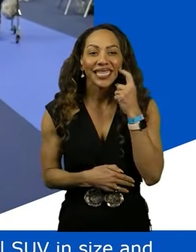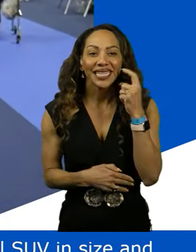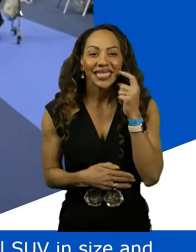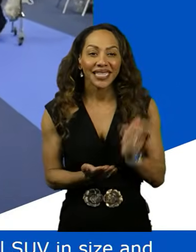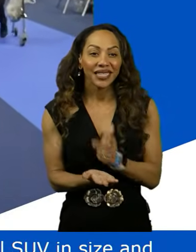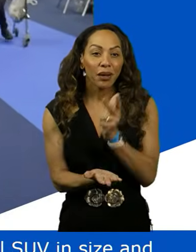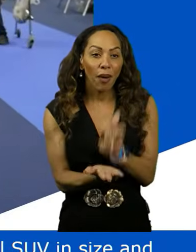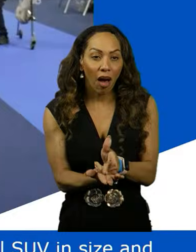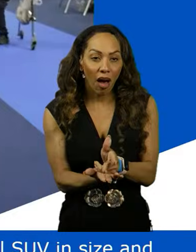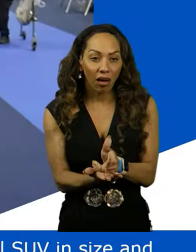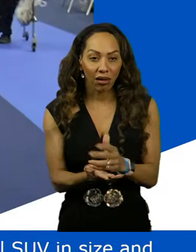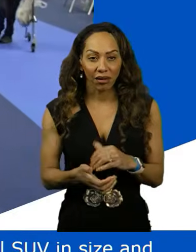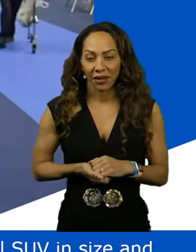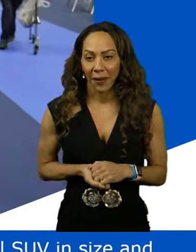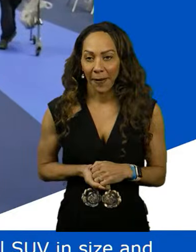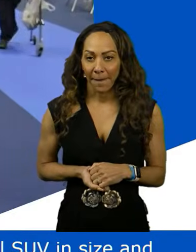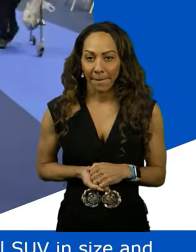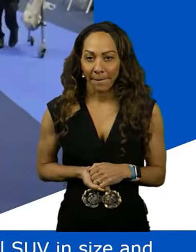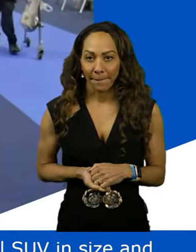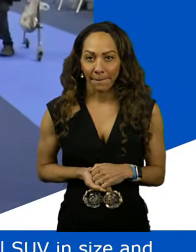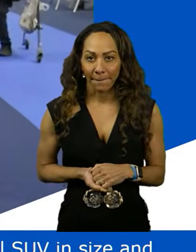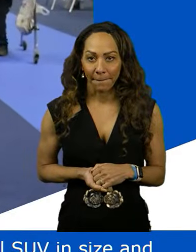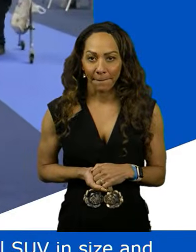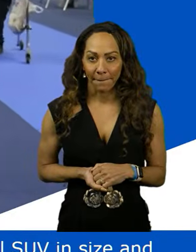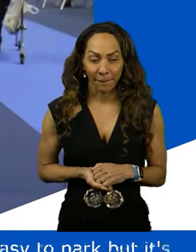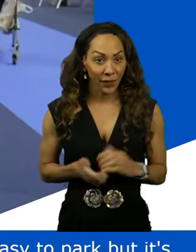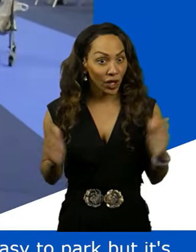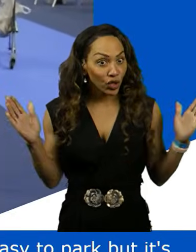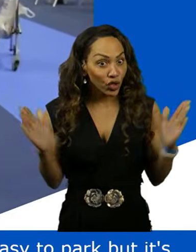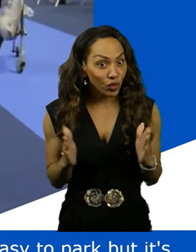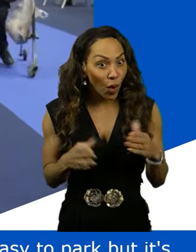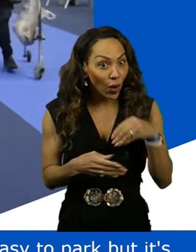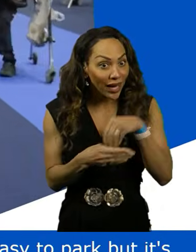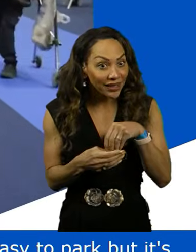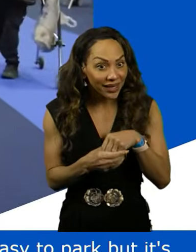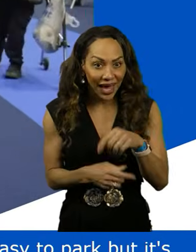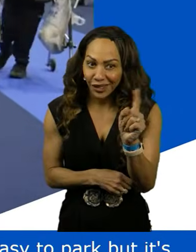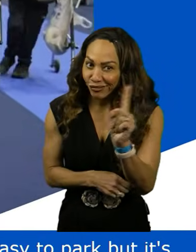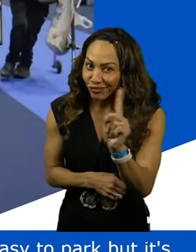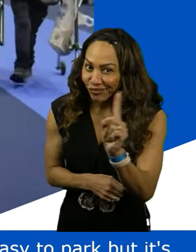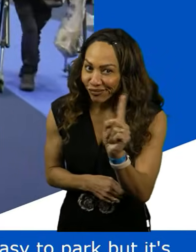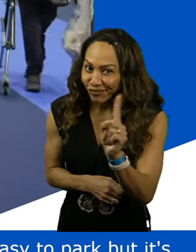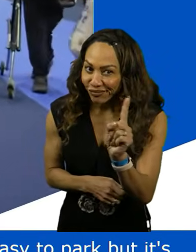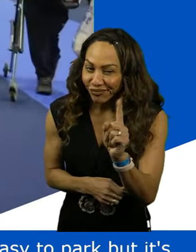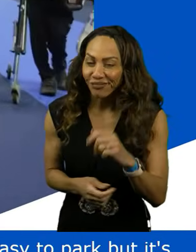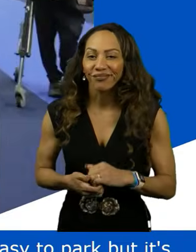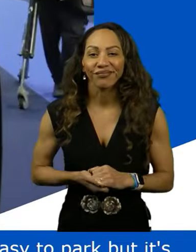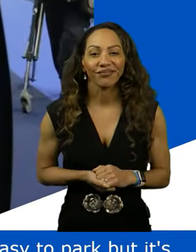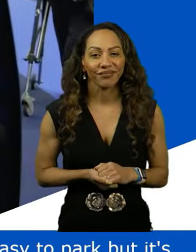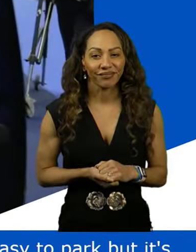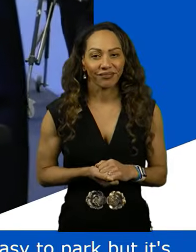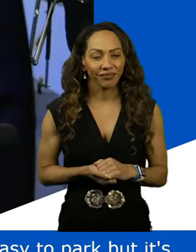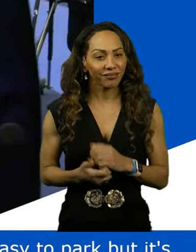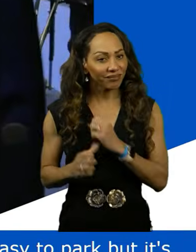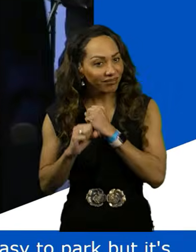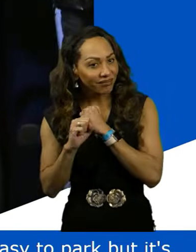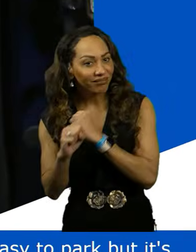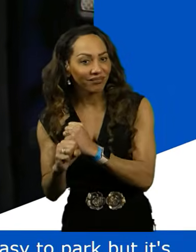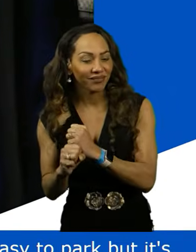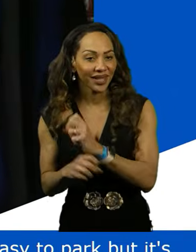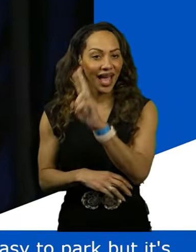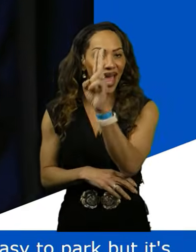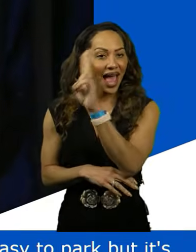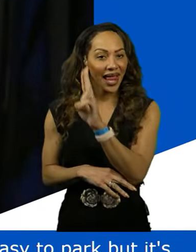But it's not small on the inside. Thanks to being a dedicated electric car, it means that you get